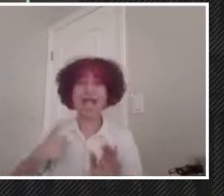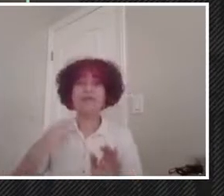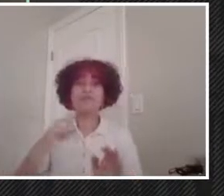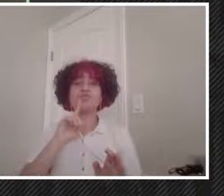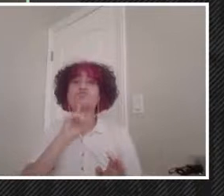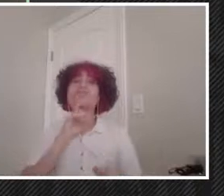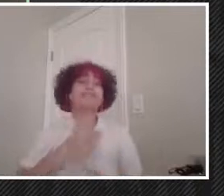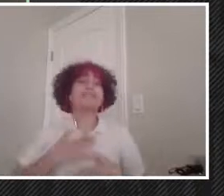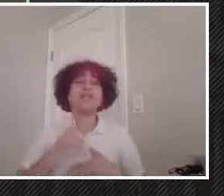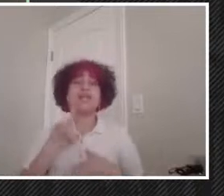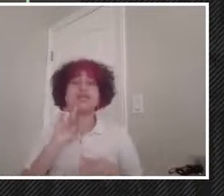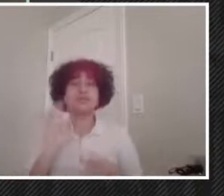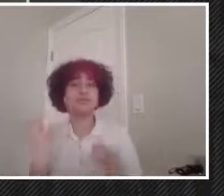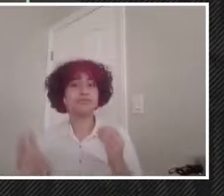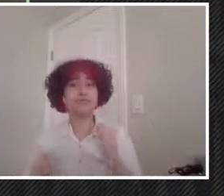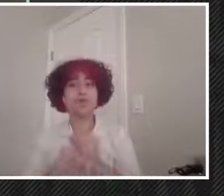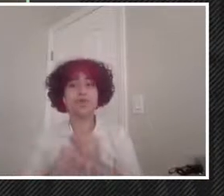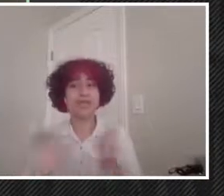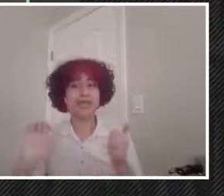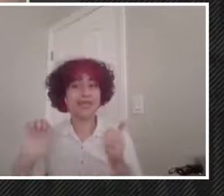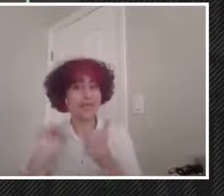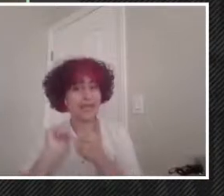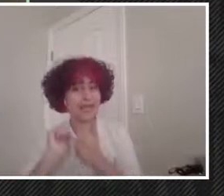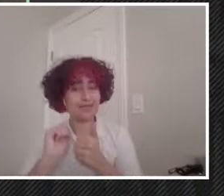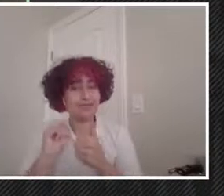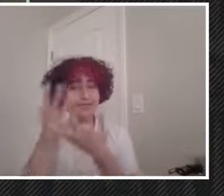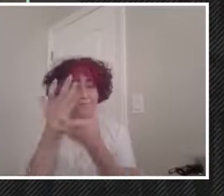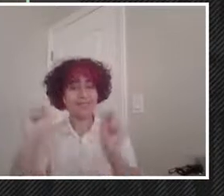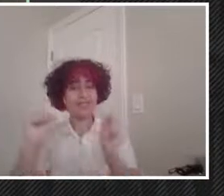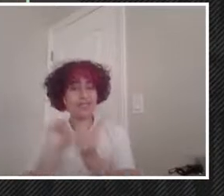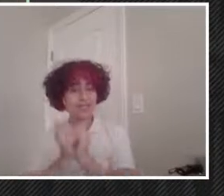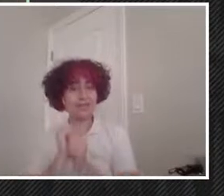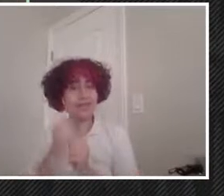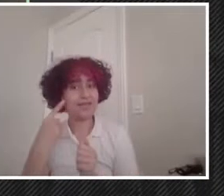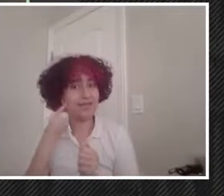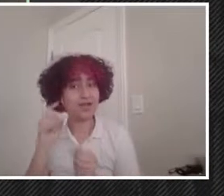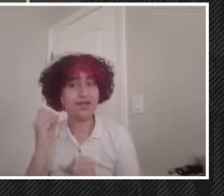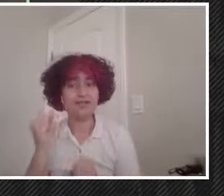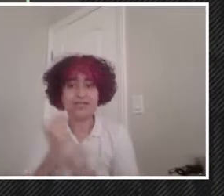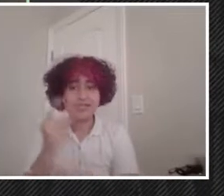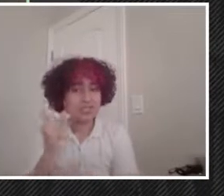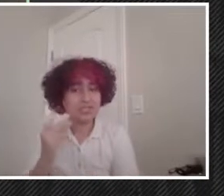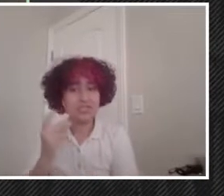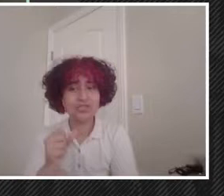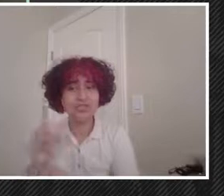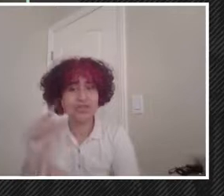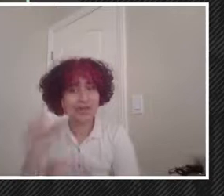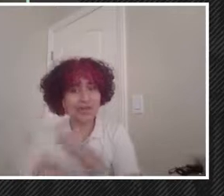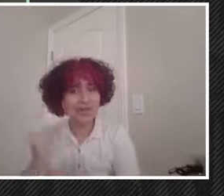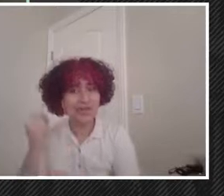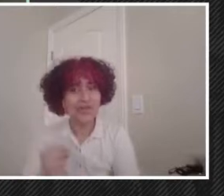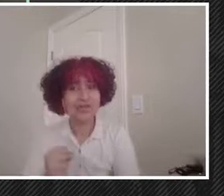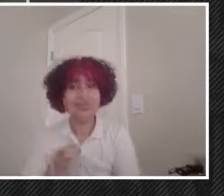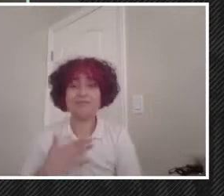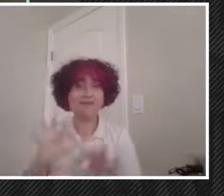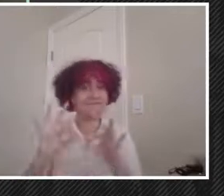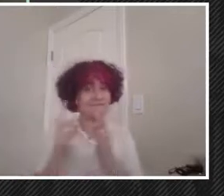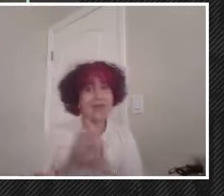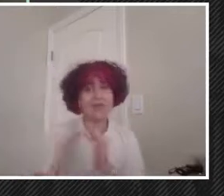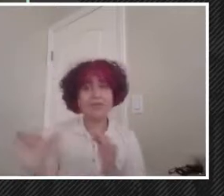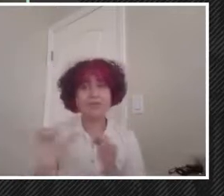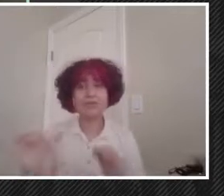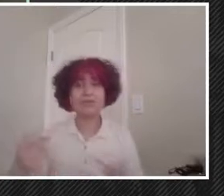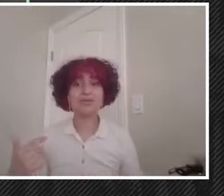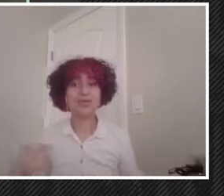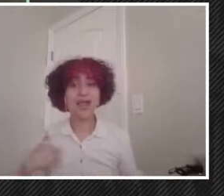over 20 years. I know elected officials are pretty much every level of government and some of my family, right? But